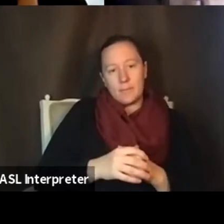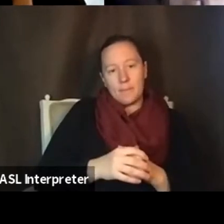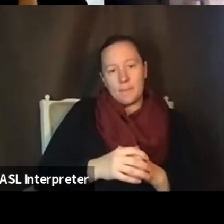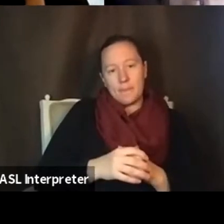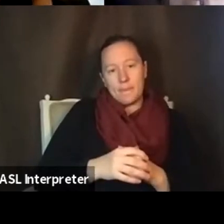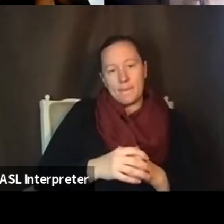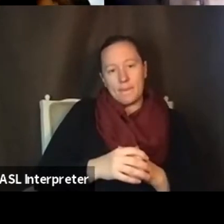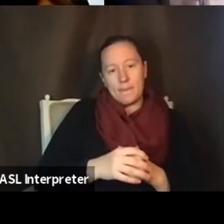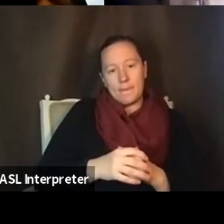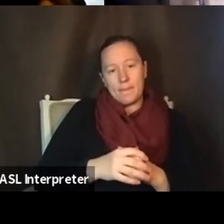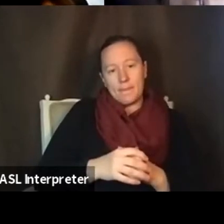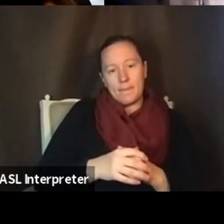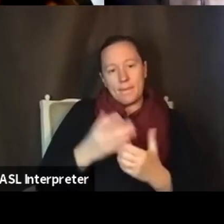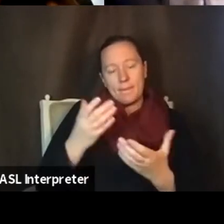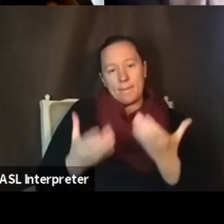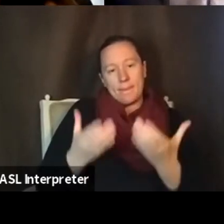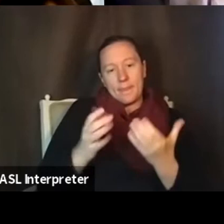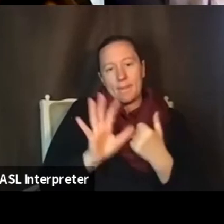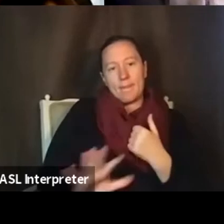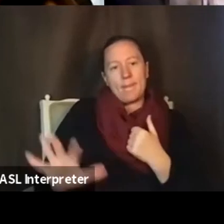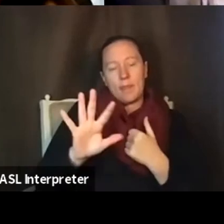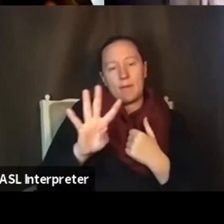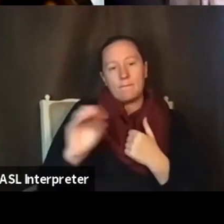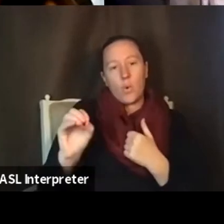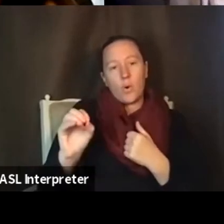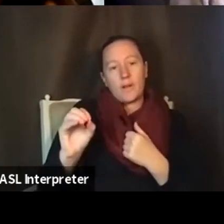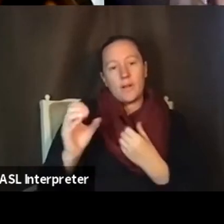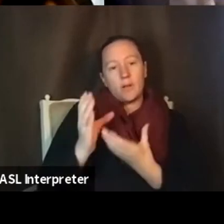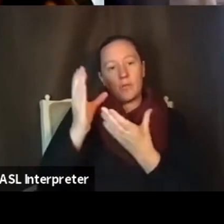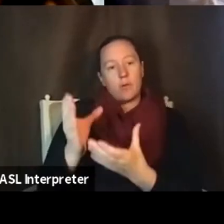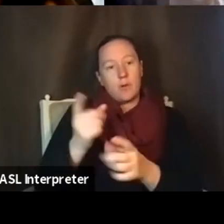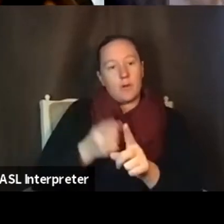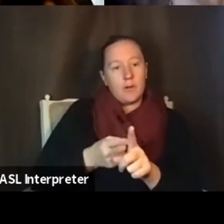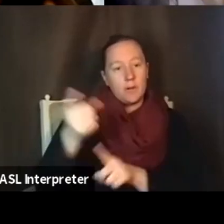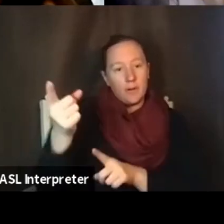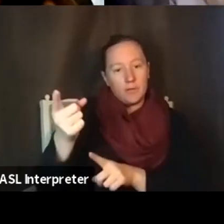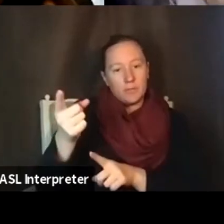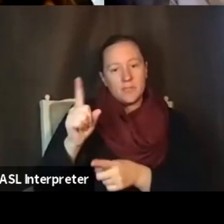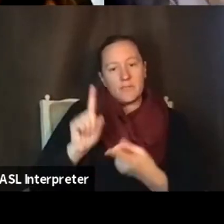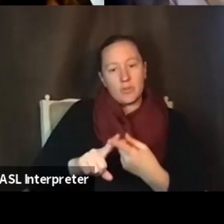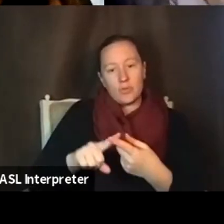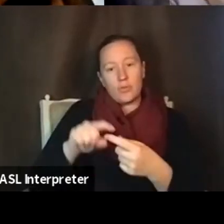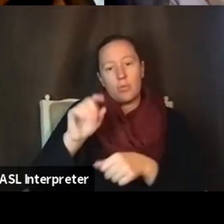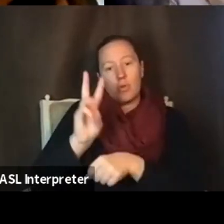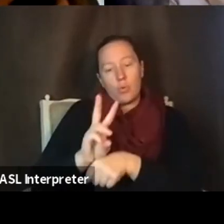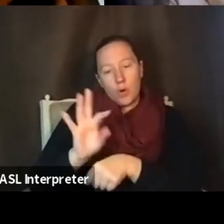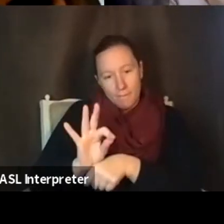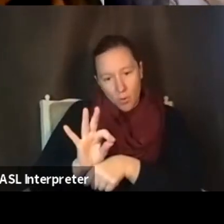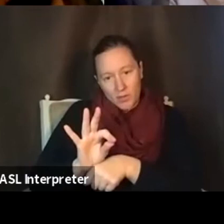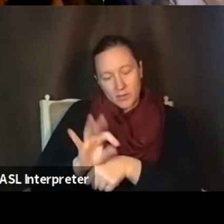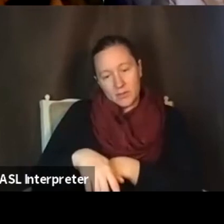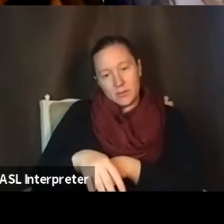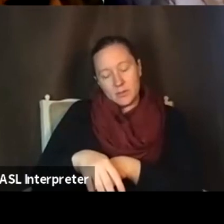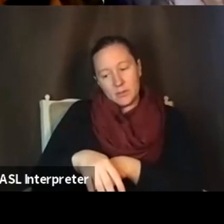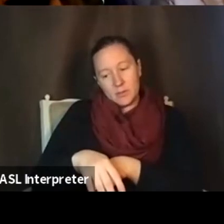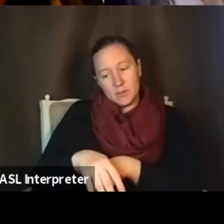about 40 some recommendations specific to the workforce